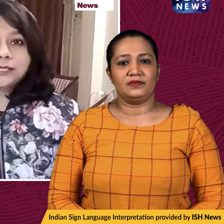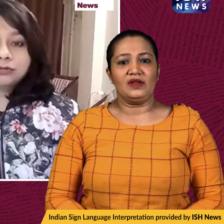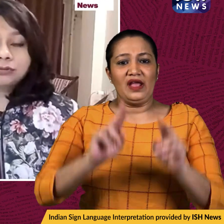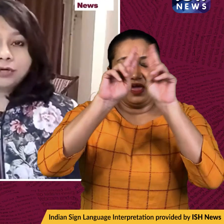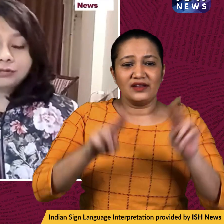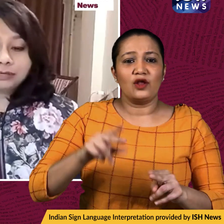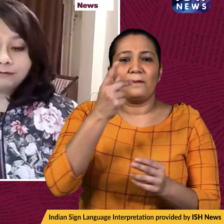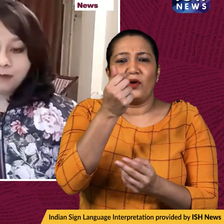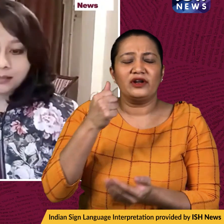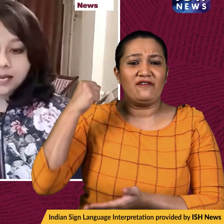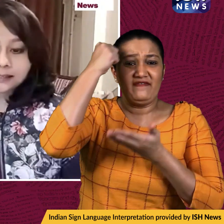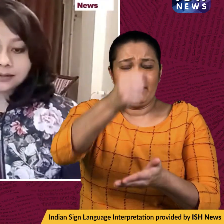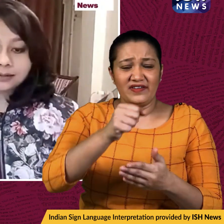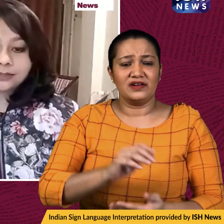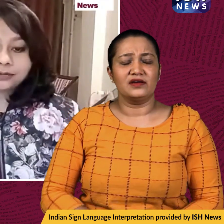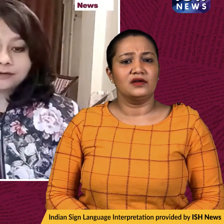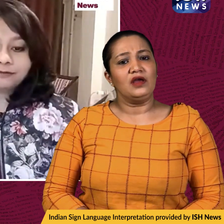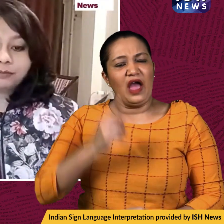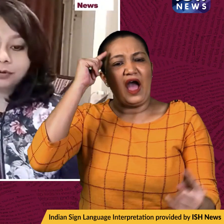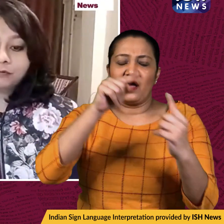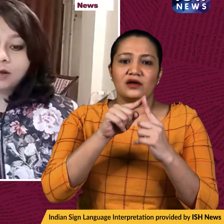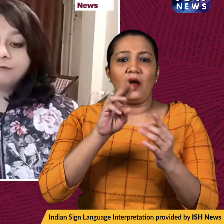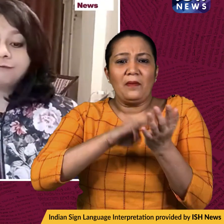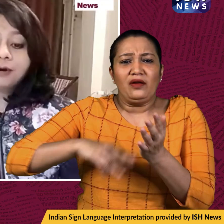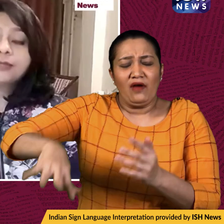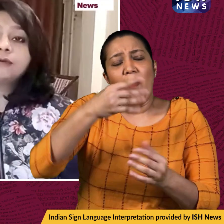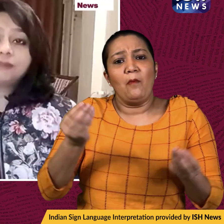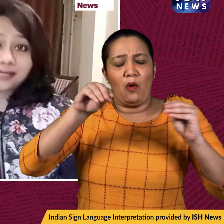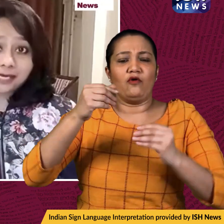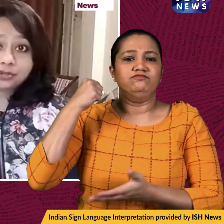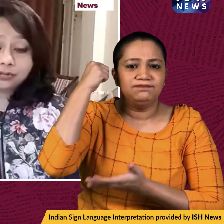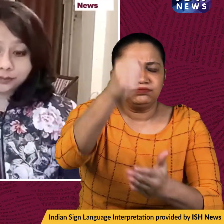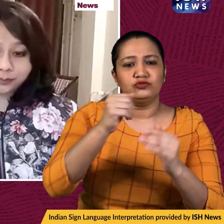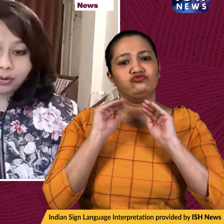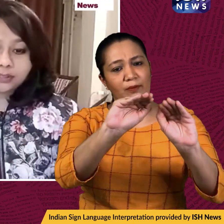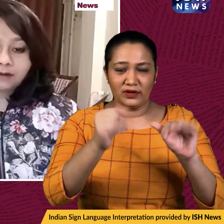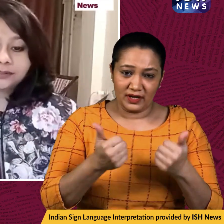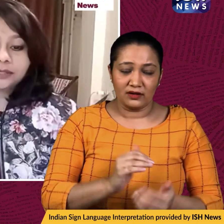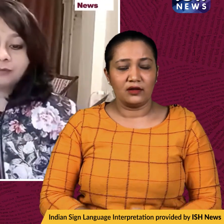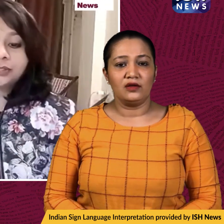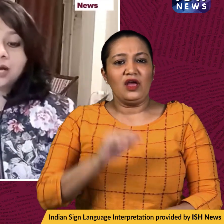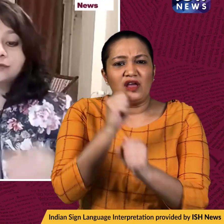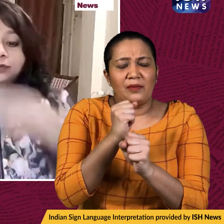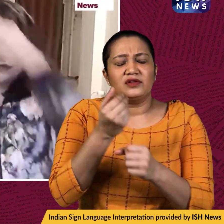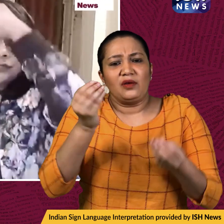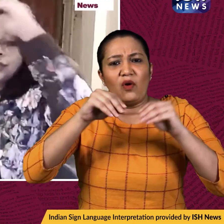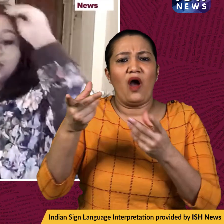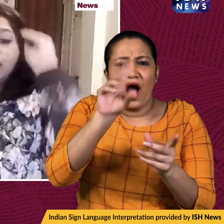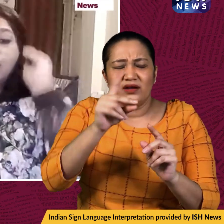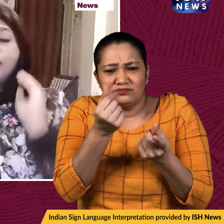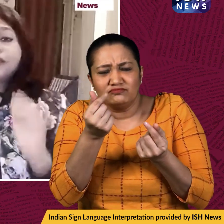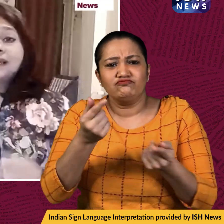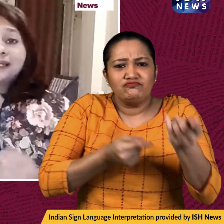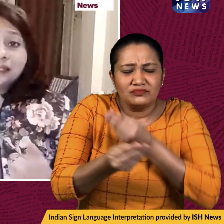Meanwhile, the International Monetary Fund has agreed to give Moldova further financial support after the government asked for a